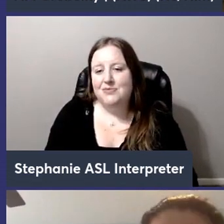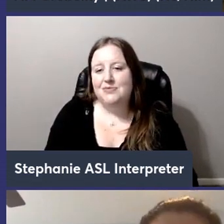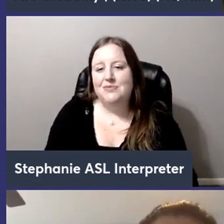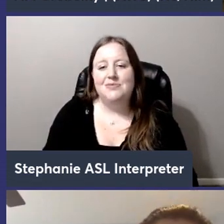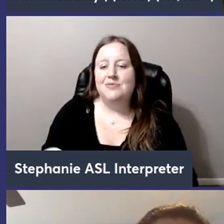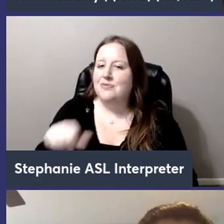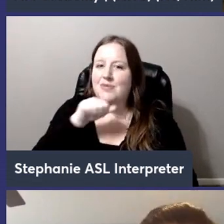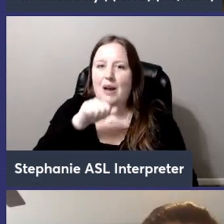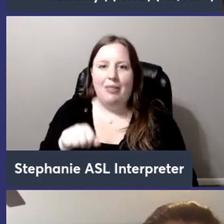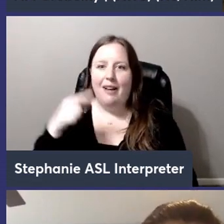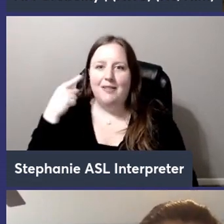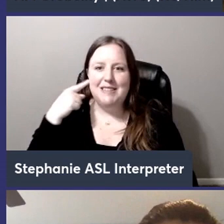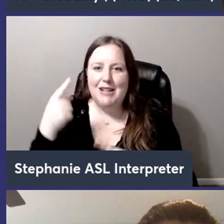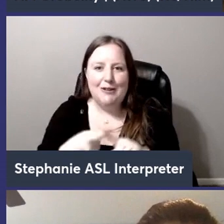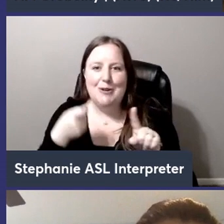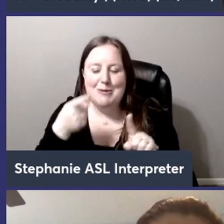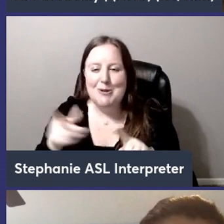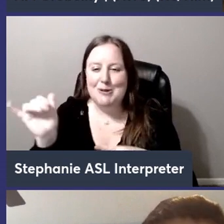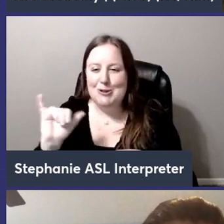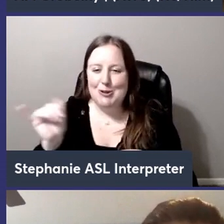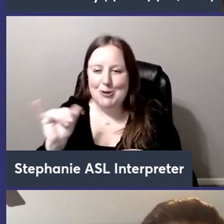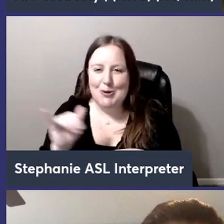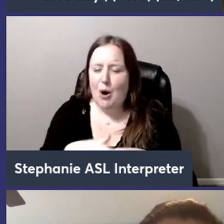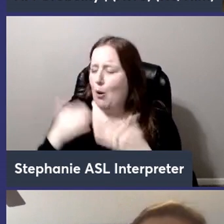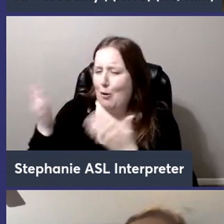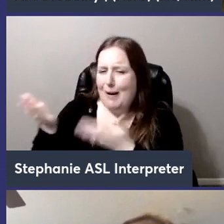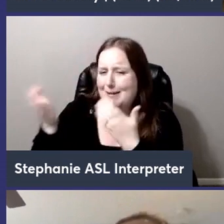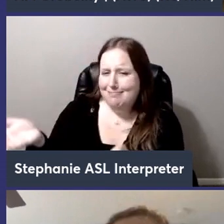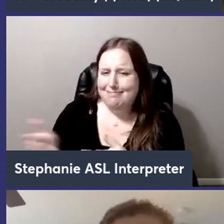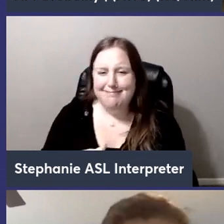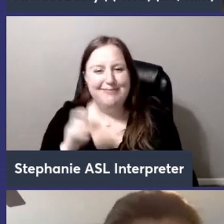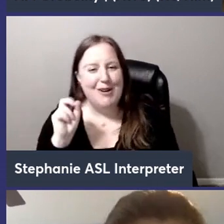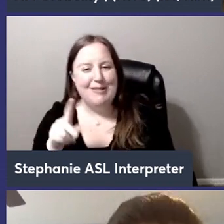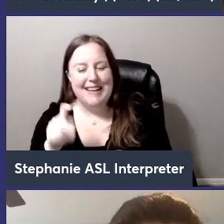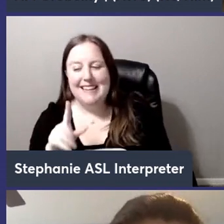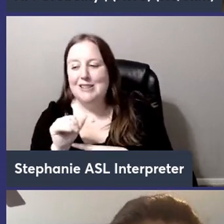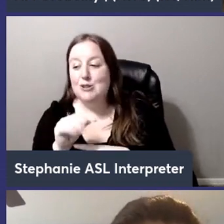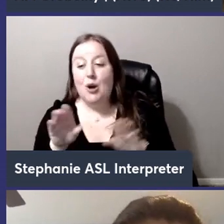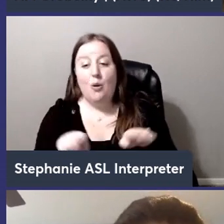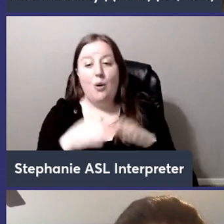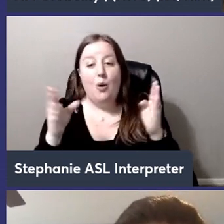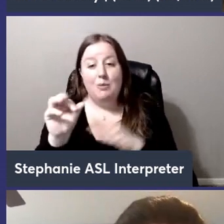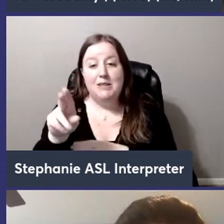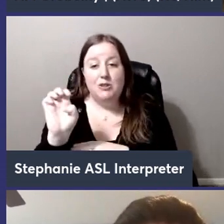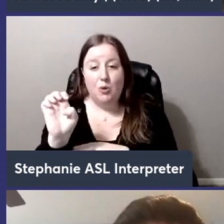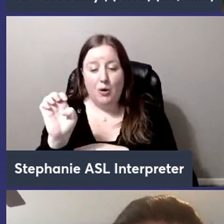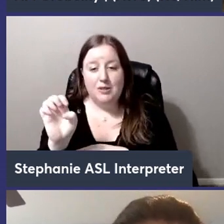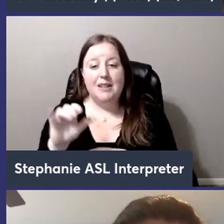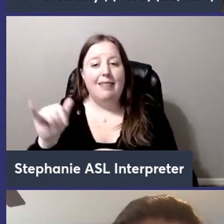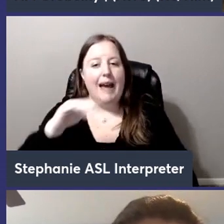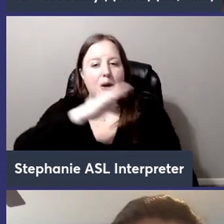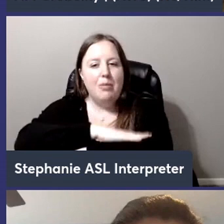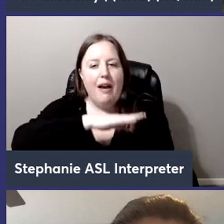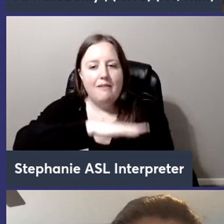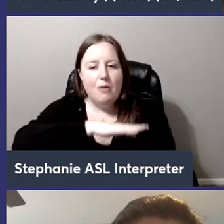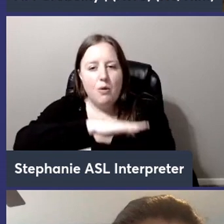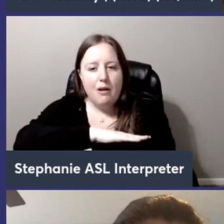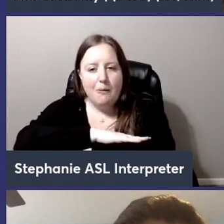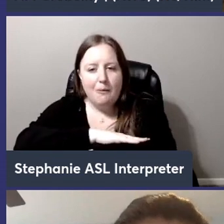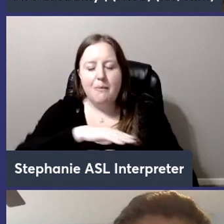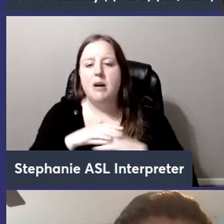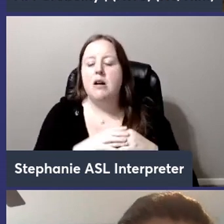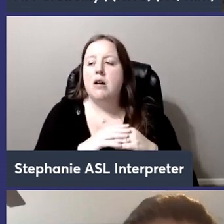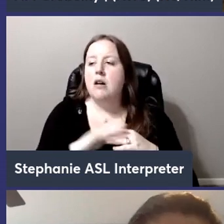from you as well. Go ahead. Okay, so OpenSearch, think of it as a platform where, you